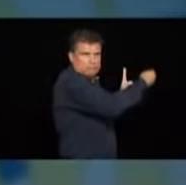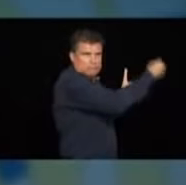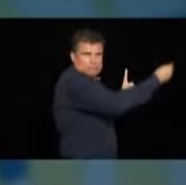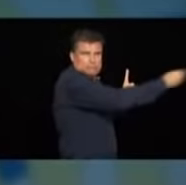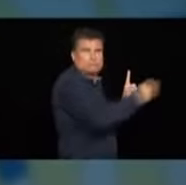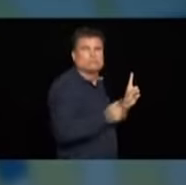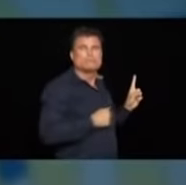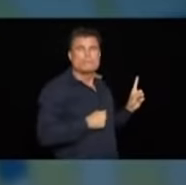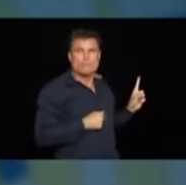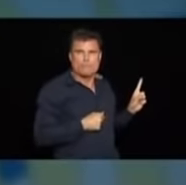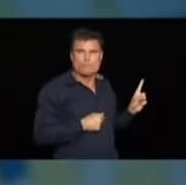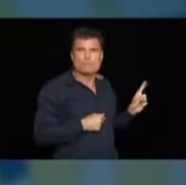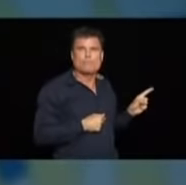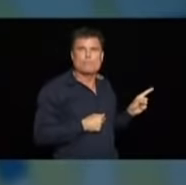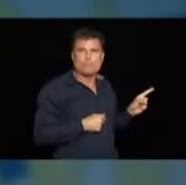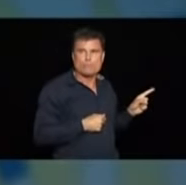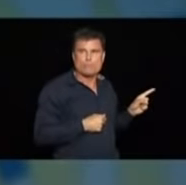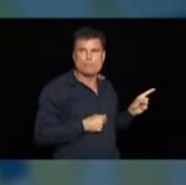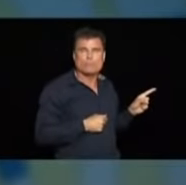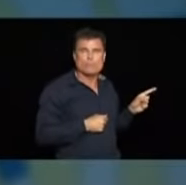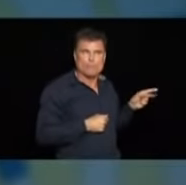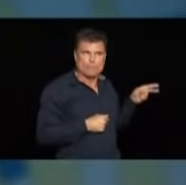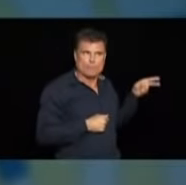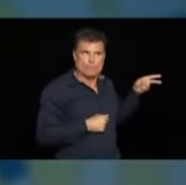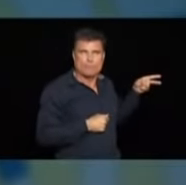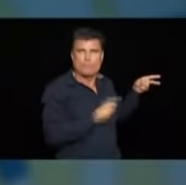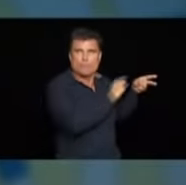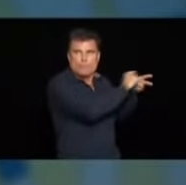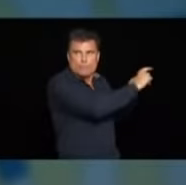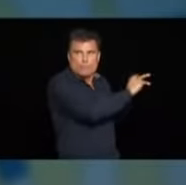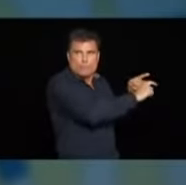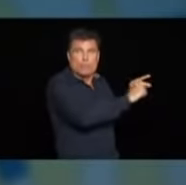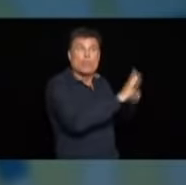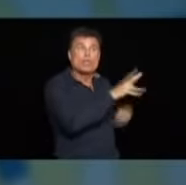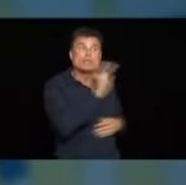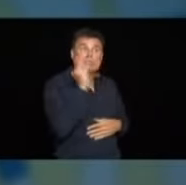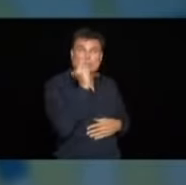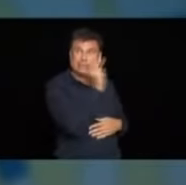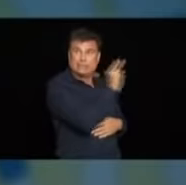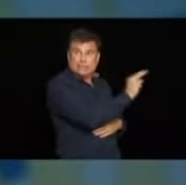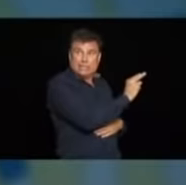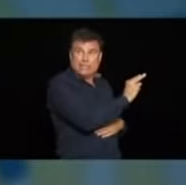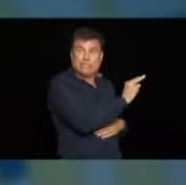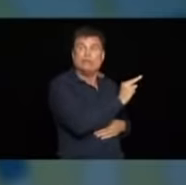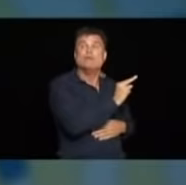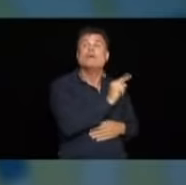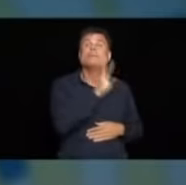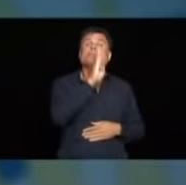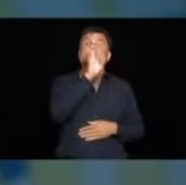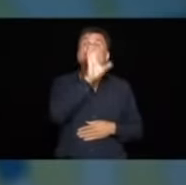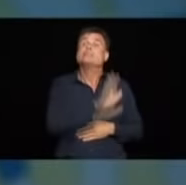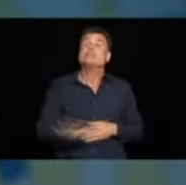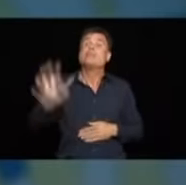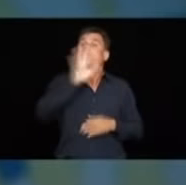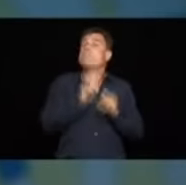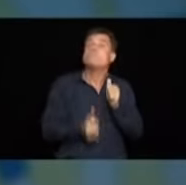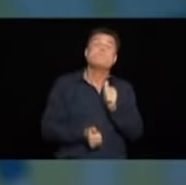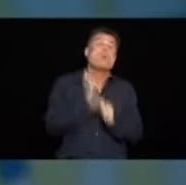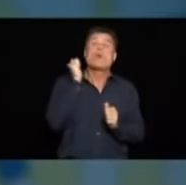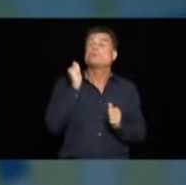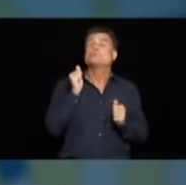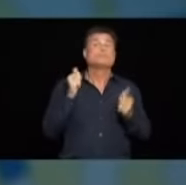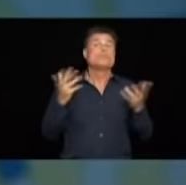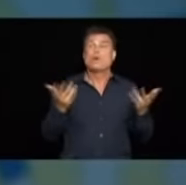world. So we've broken it down by health authority, and as you can see, in most of BC, our